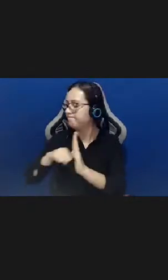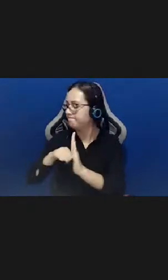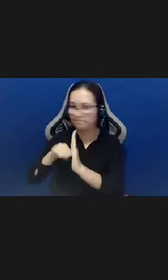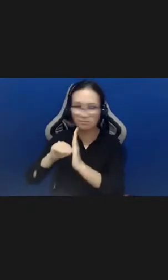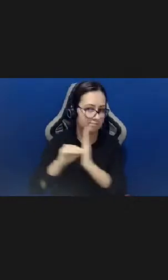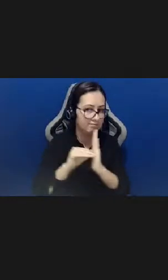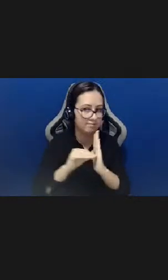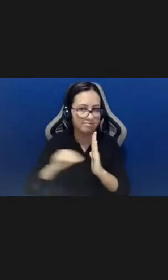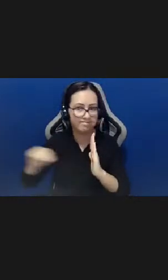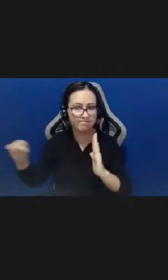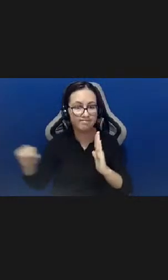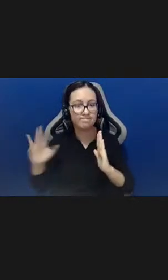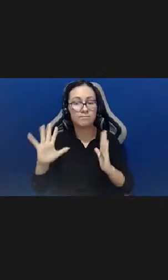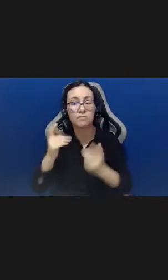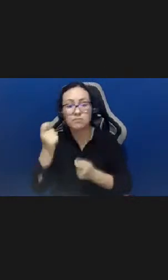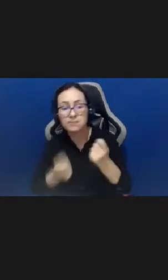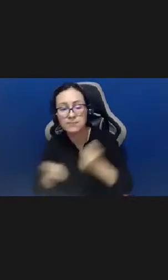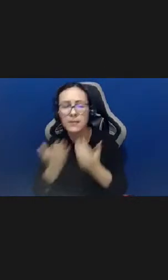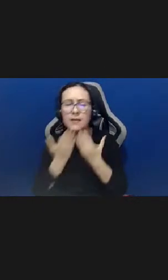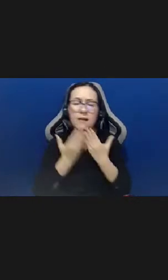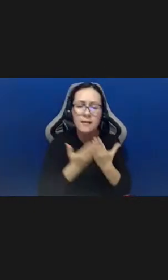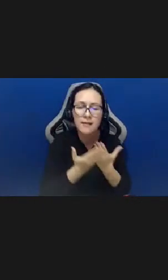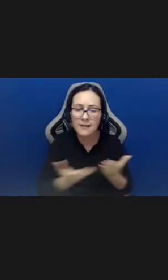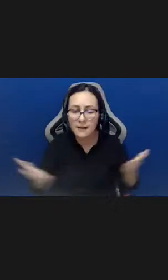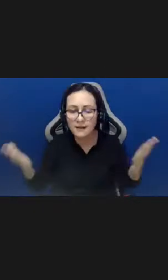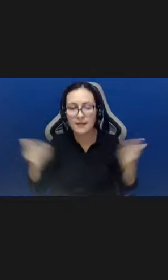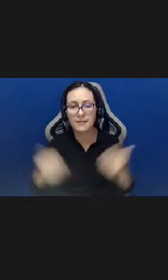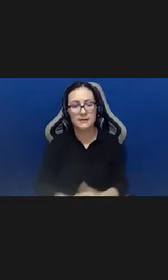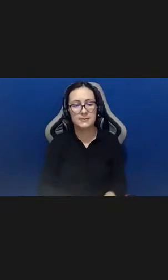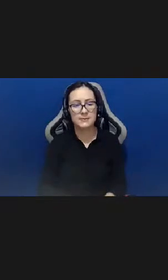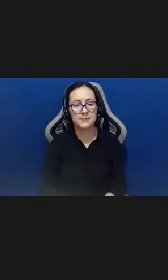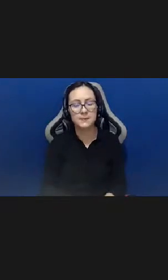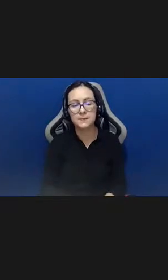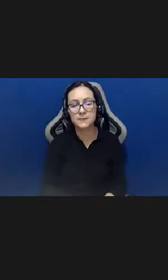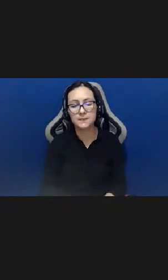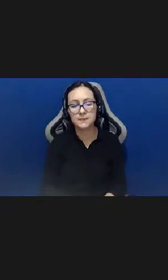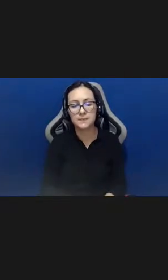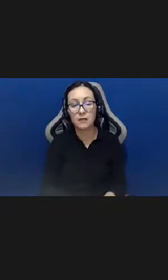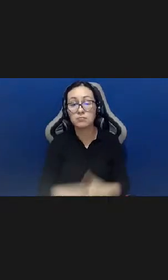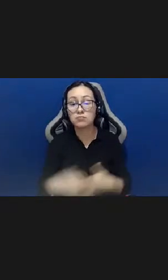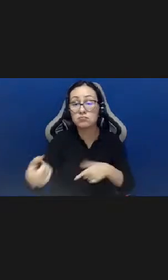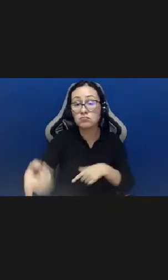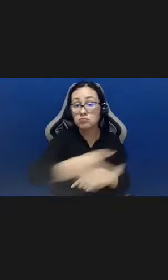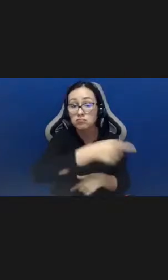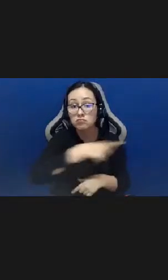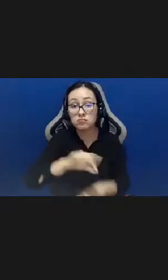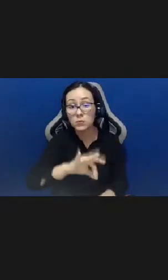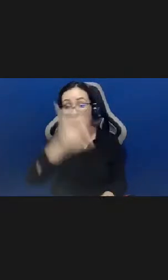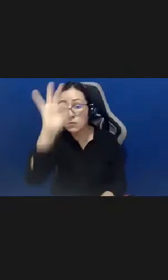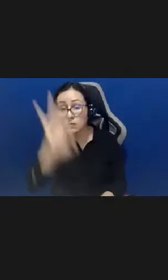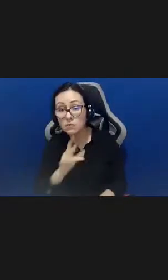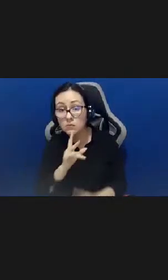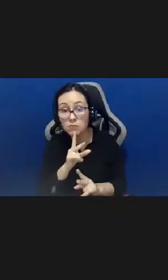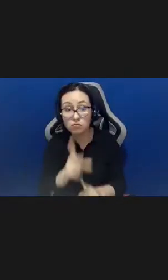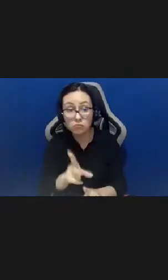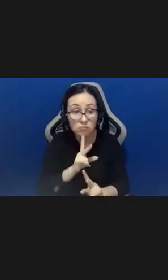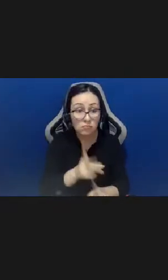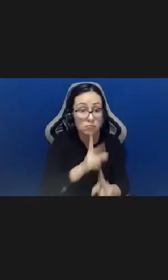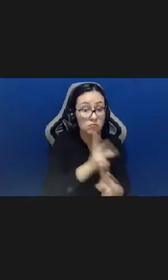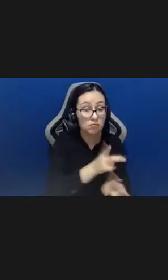Thanks. I'll be happy to take questions if I'm able to maintain my internet connection. And if not, my email is